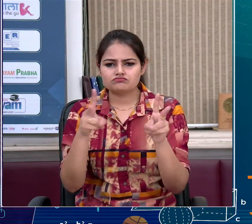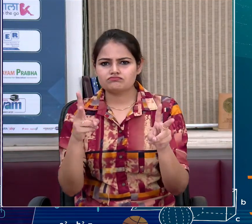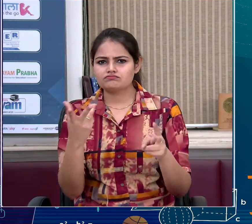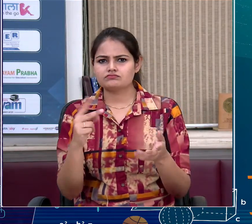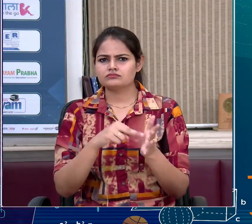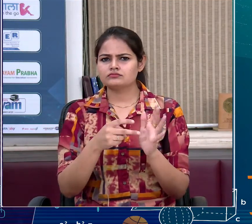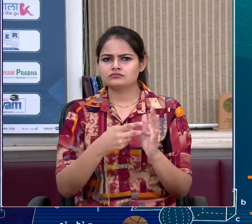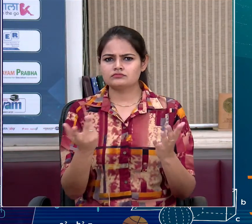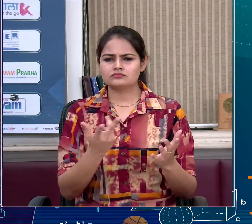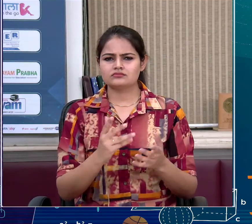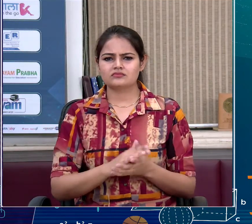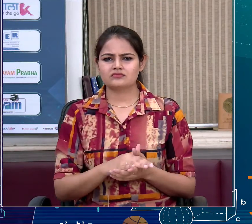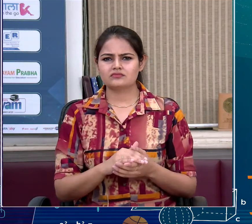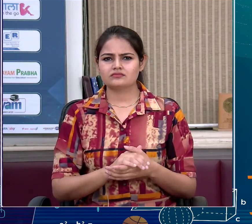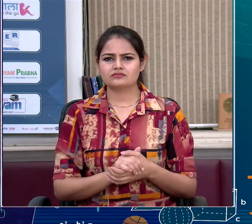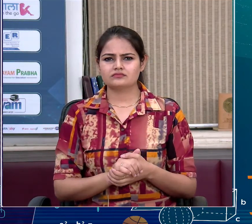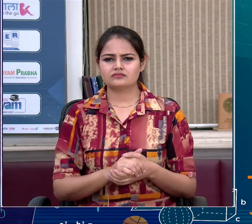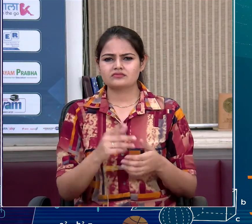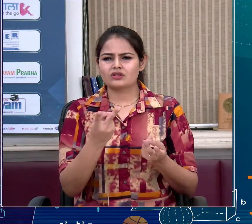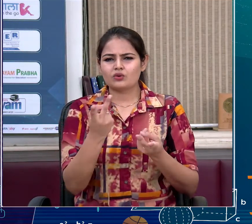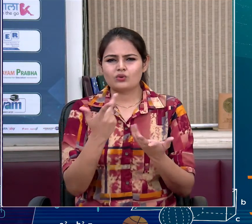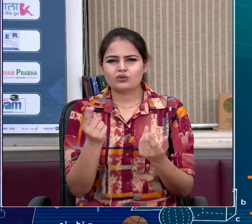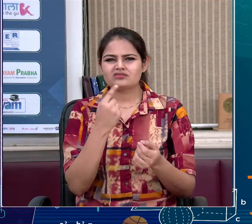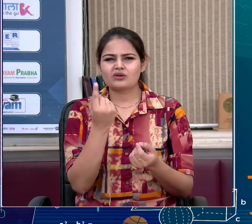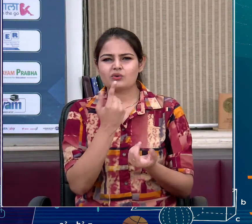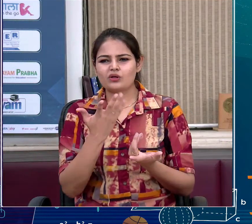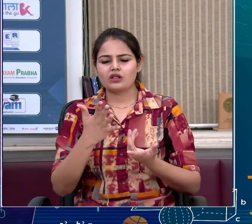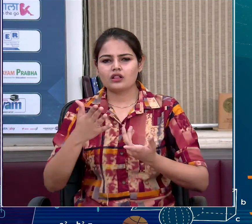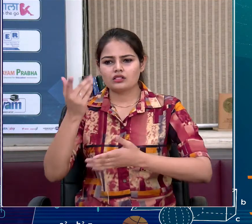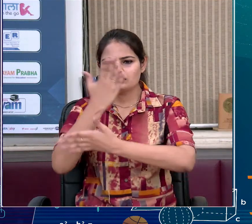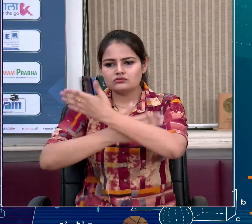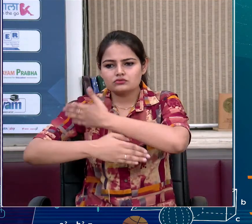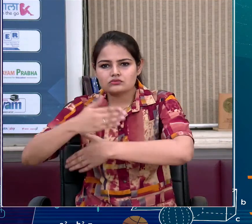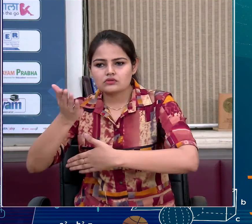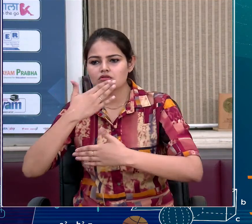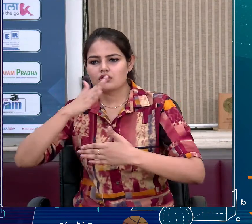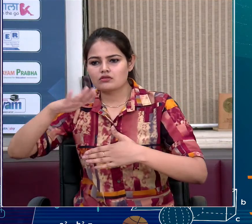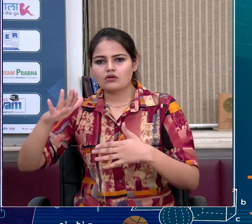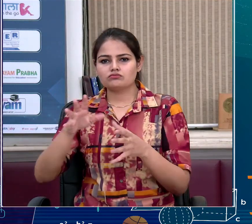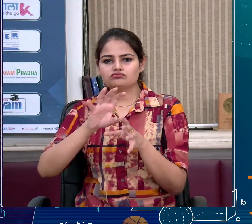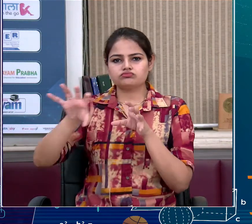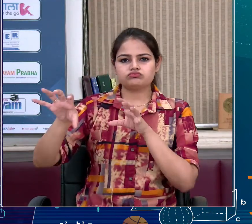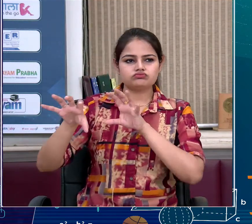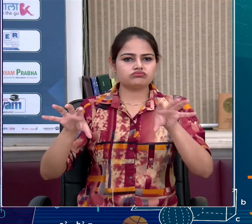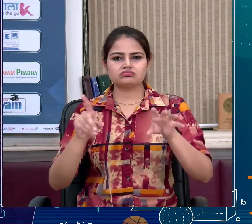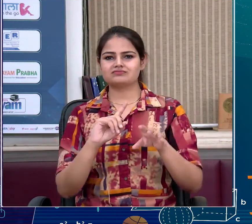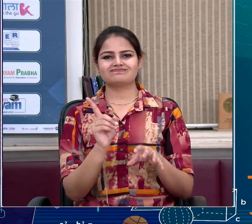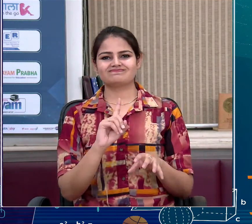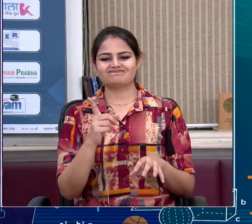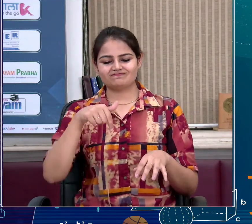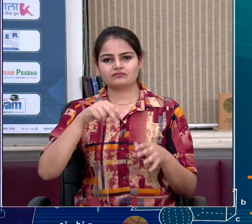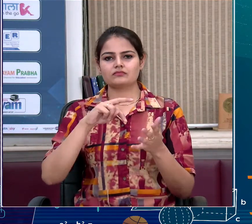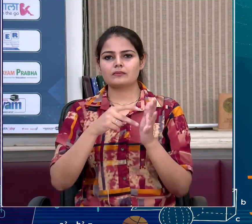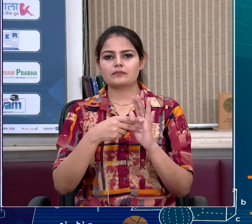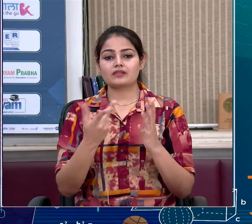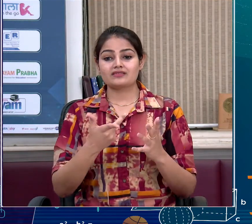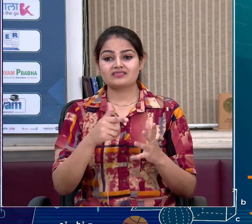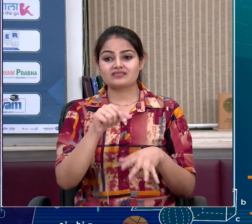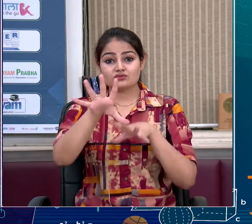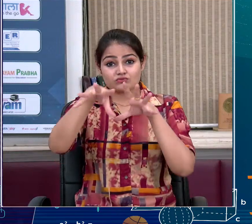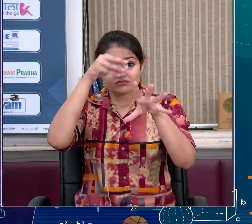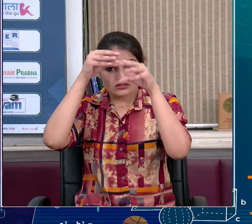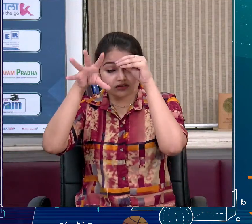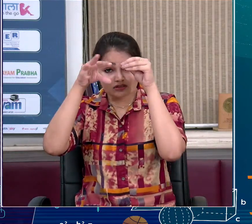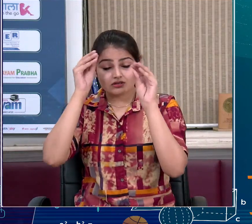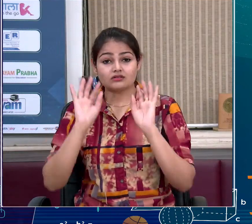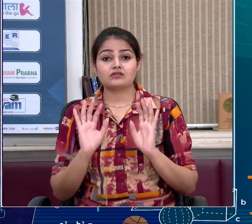care of, it's not about special needs or it's not about children with who doesn't have issues. It's about the learners. What we are talking about